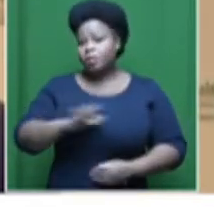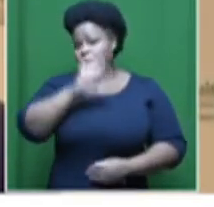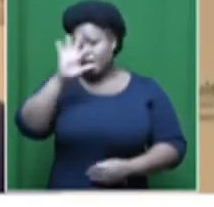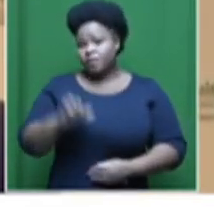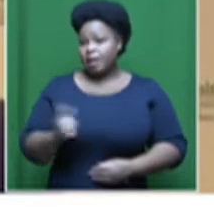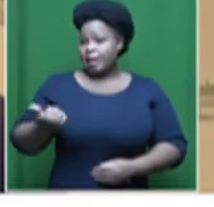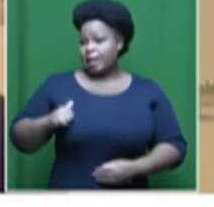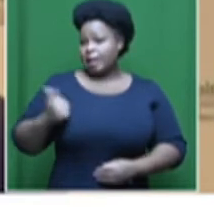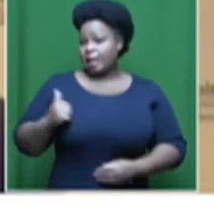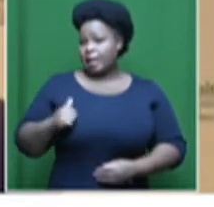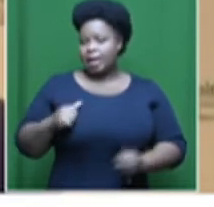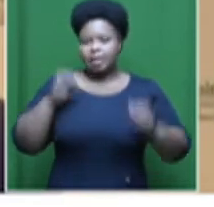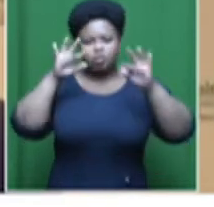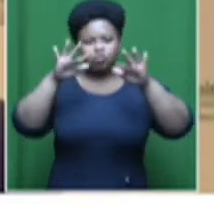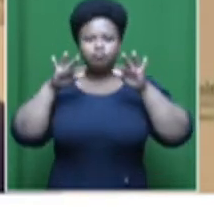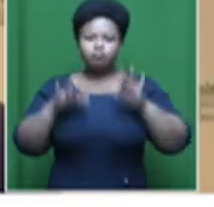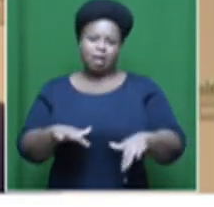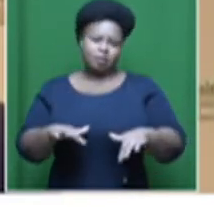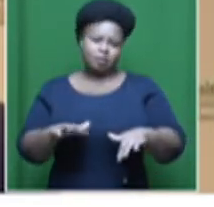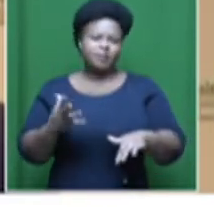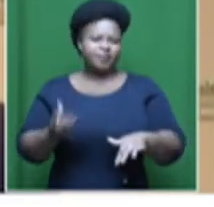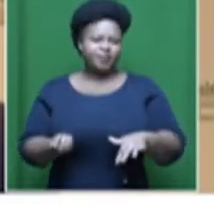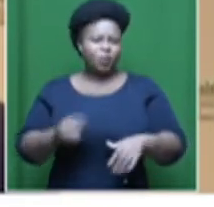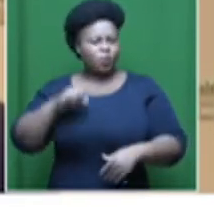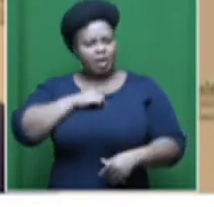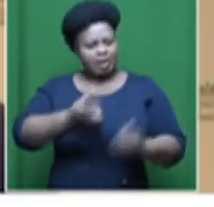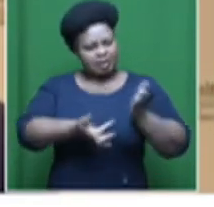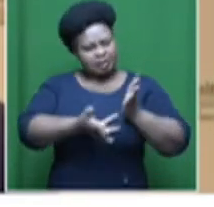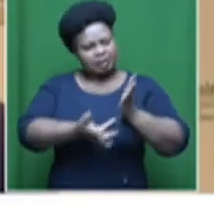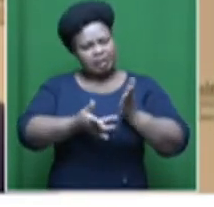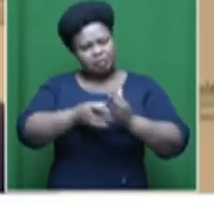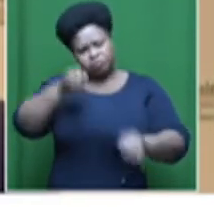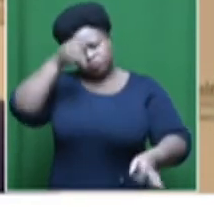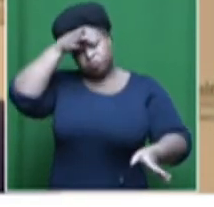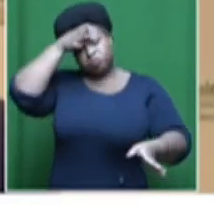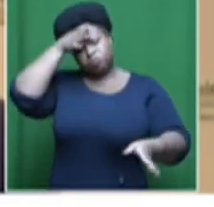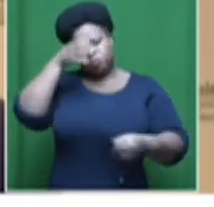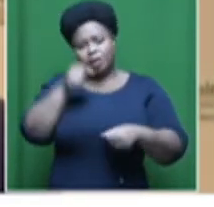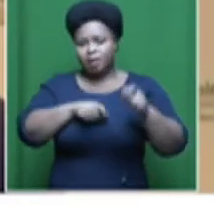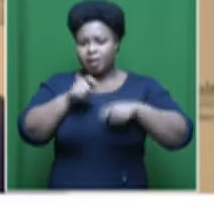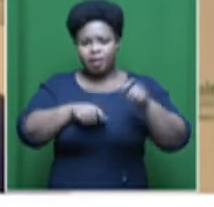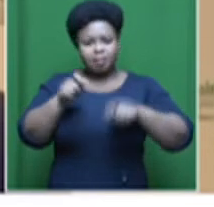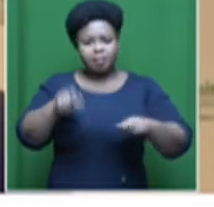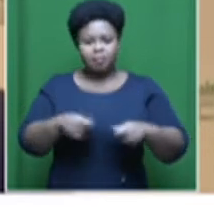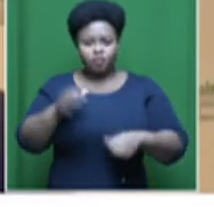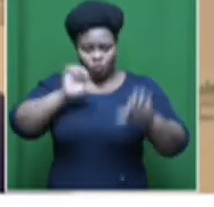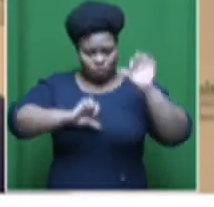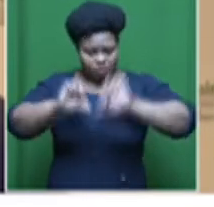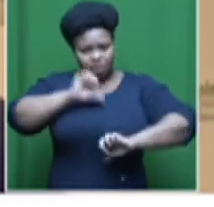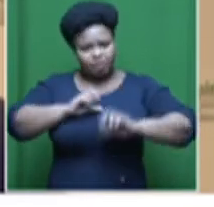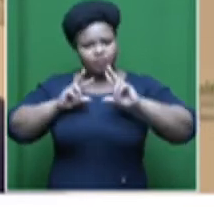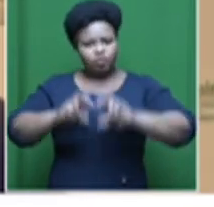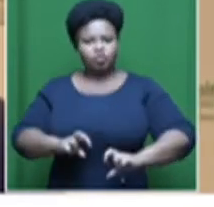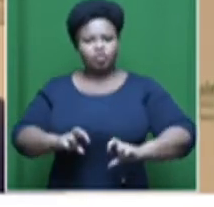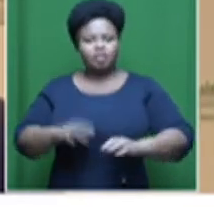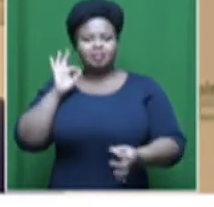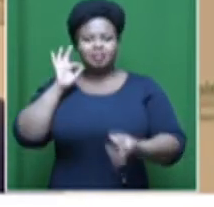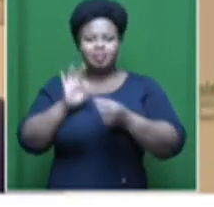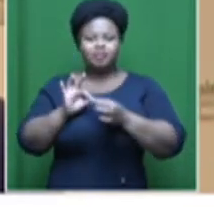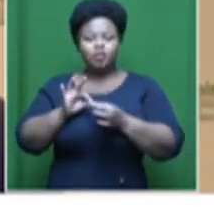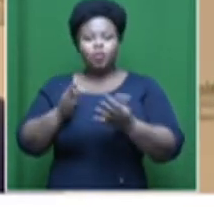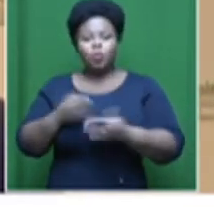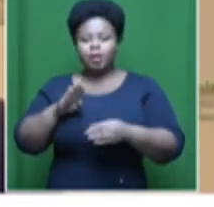with a huge amount of technical expertise when it comes to scientific research, and particularly in